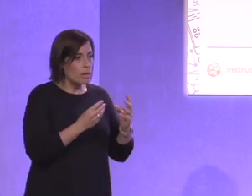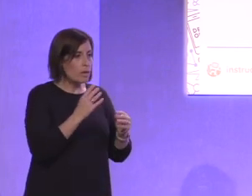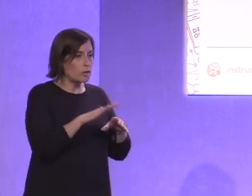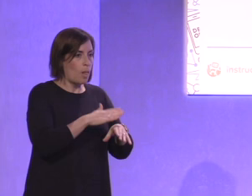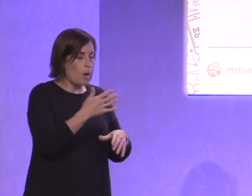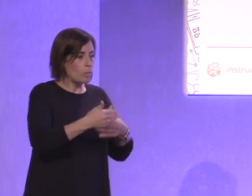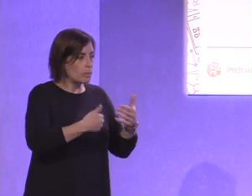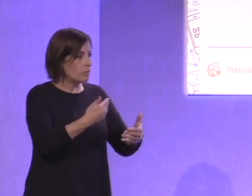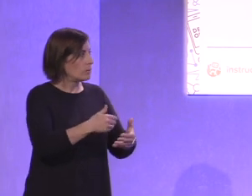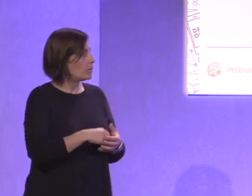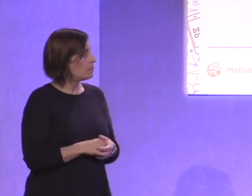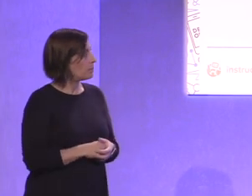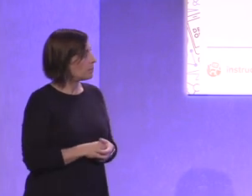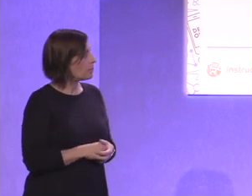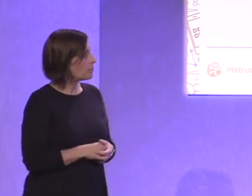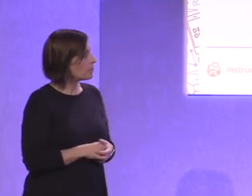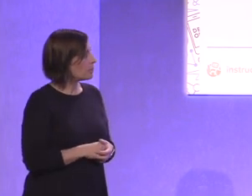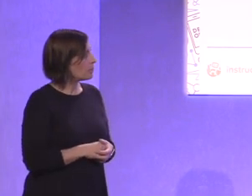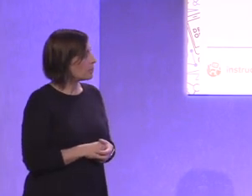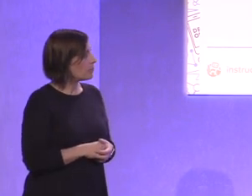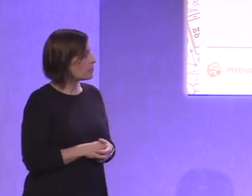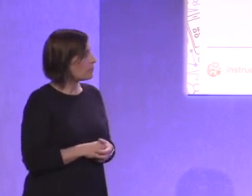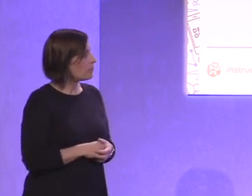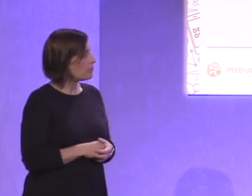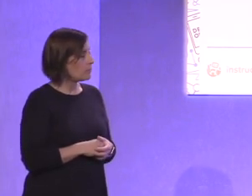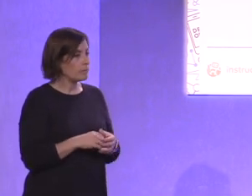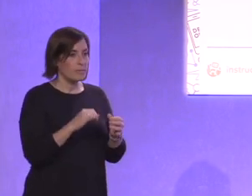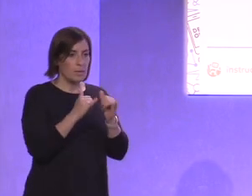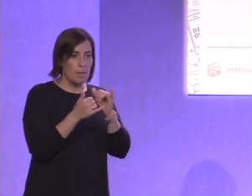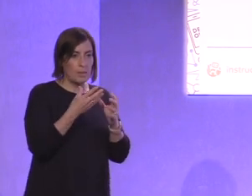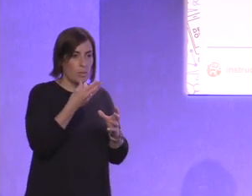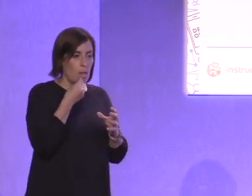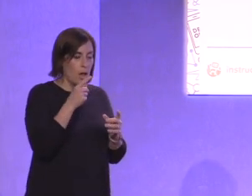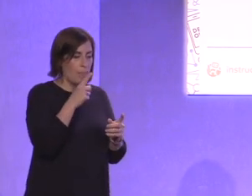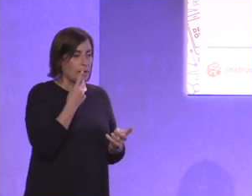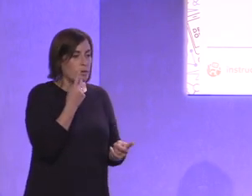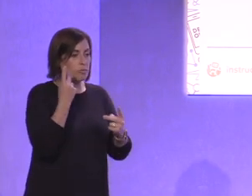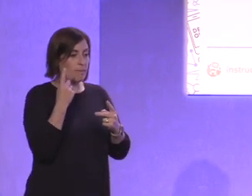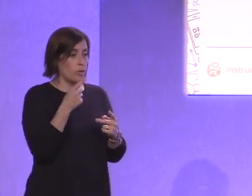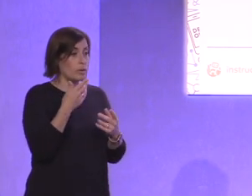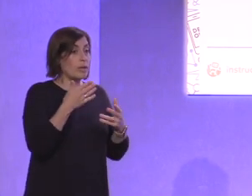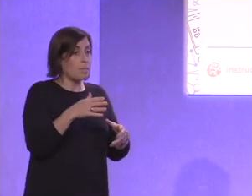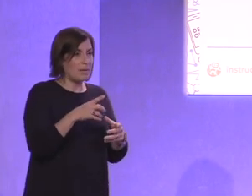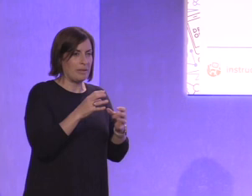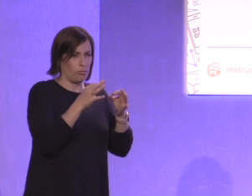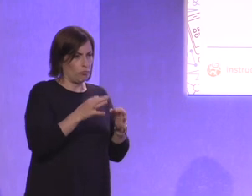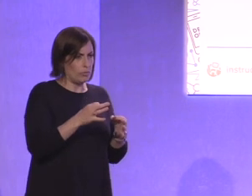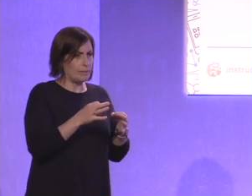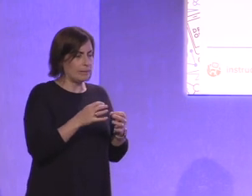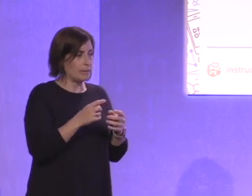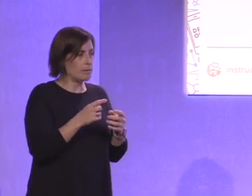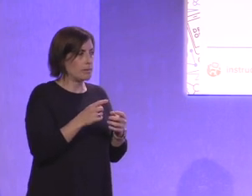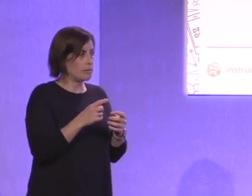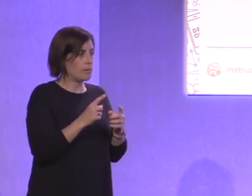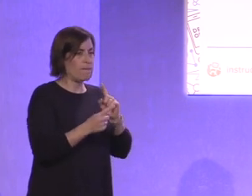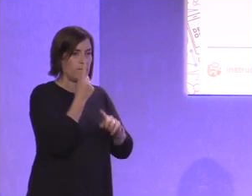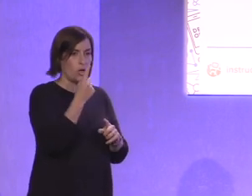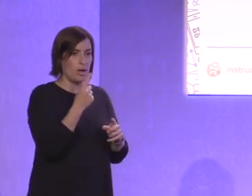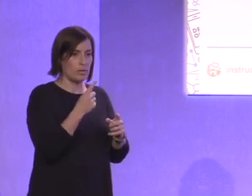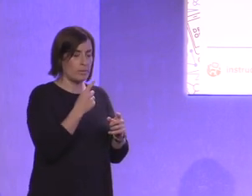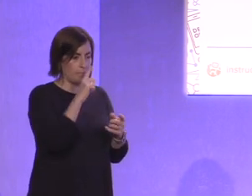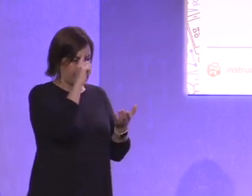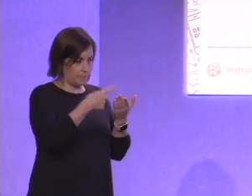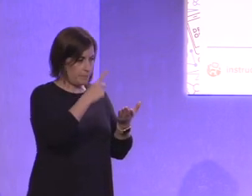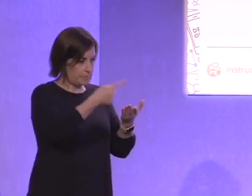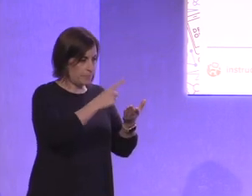As you'll see from our examples, you learn as you go and you might adjust it. We were too strict originally. We did not